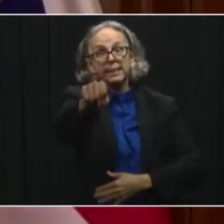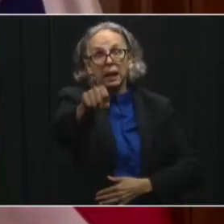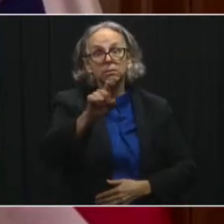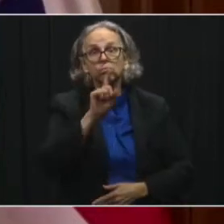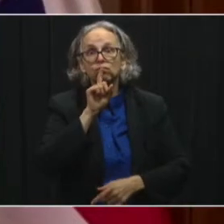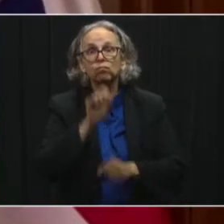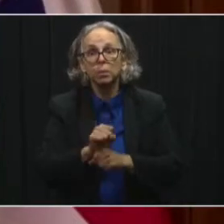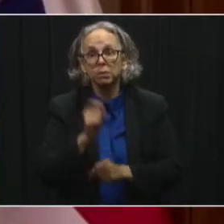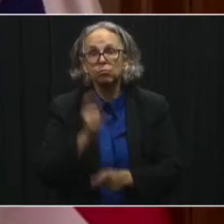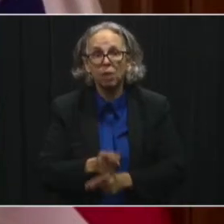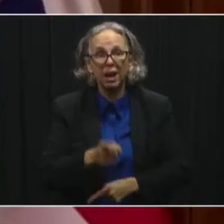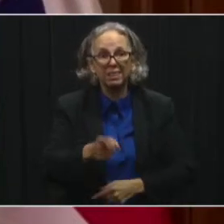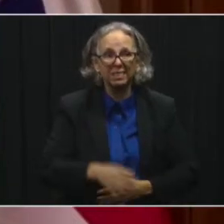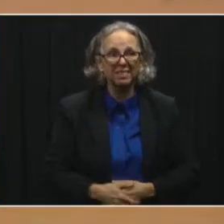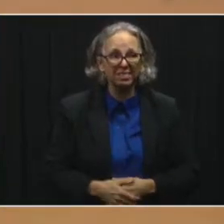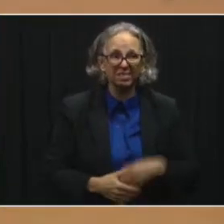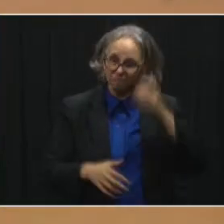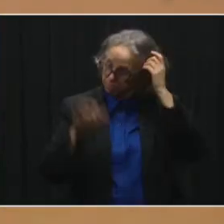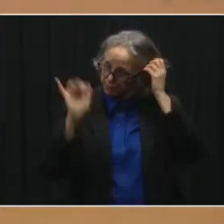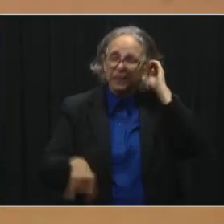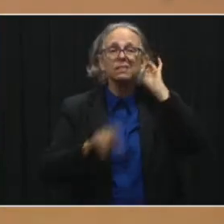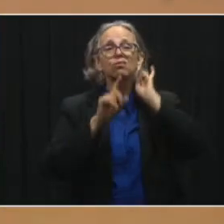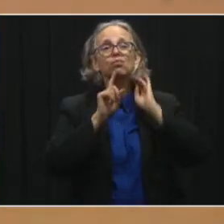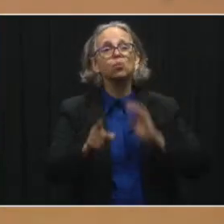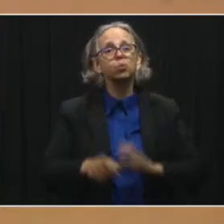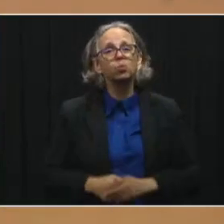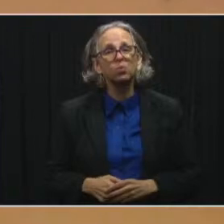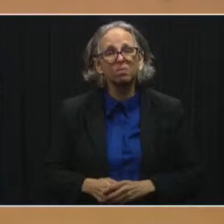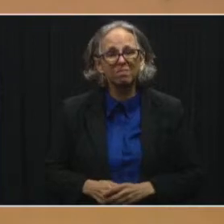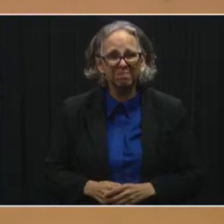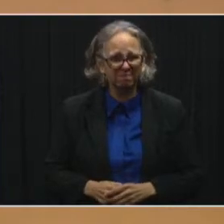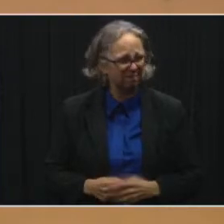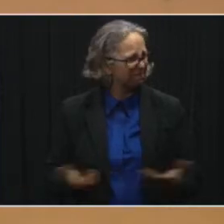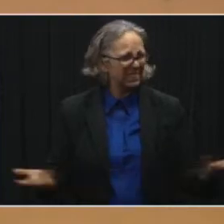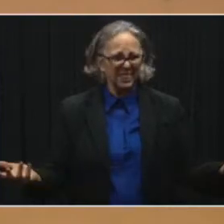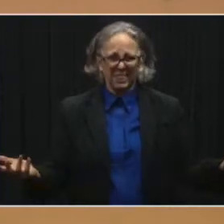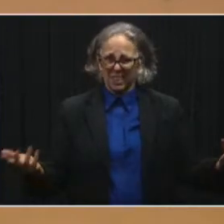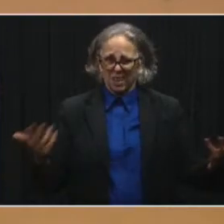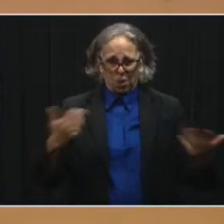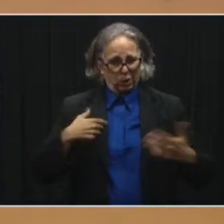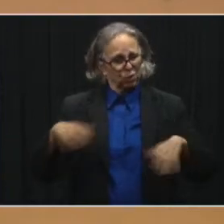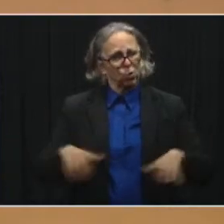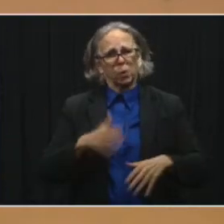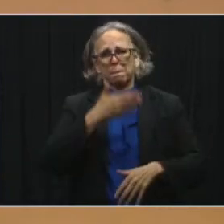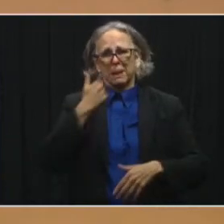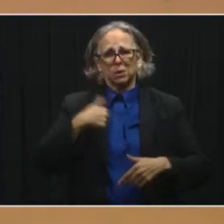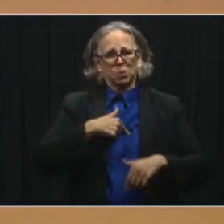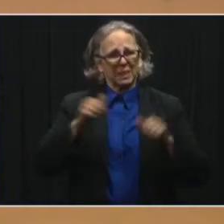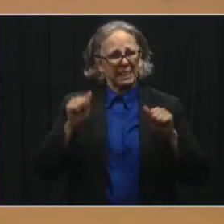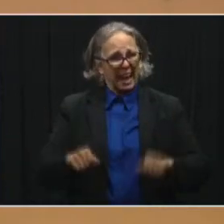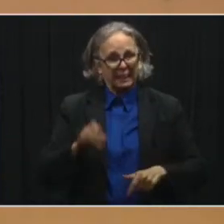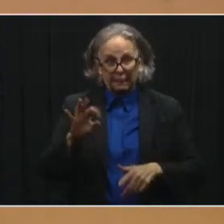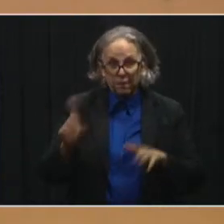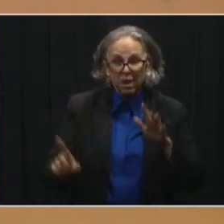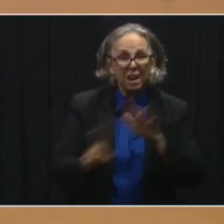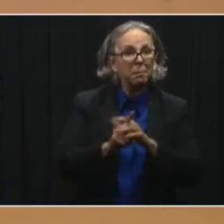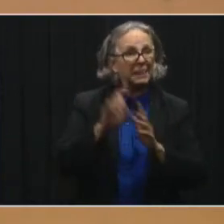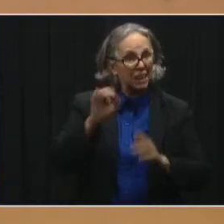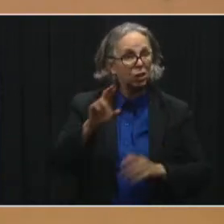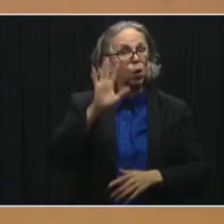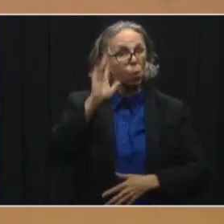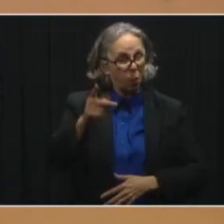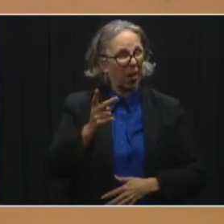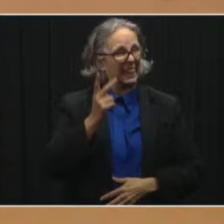is a very fair statement. I mean, we're doing the best we can, and if you come to our emergency room, we're going to see you, and we're going to do the best you